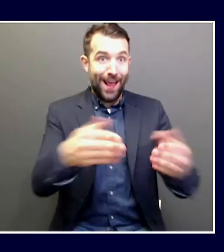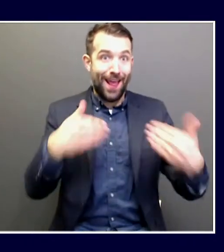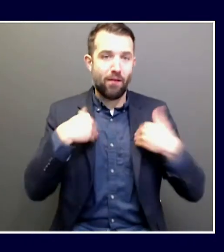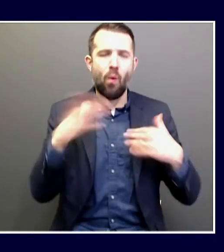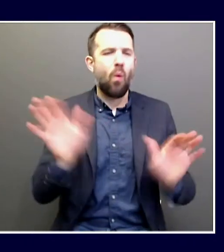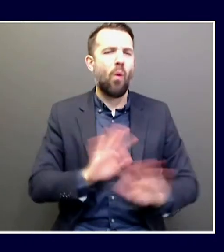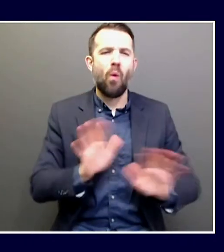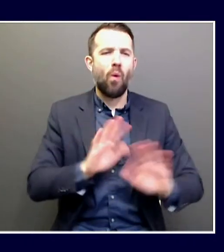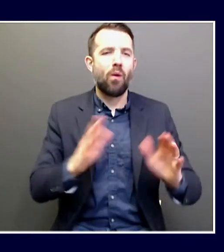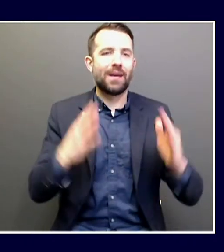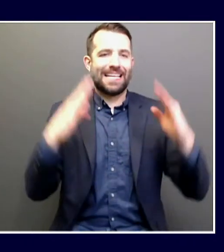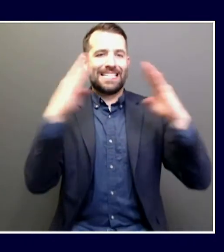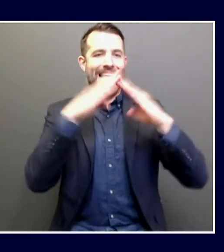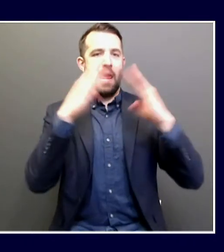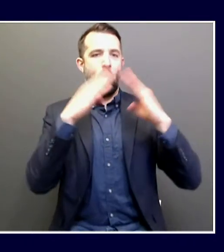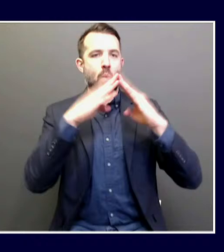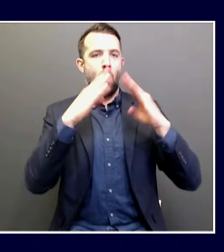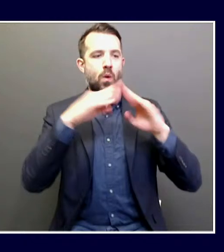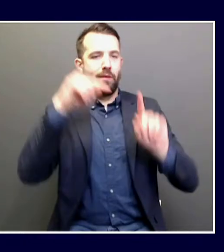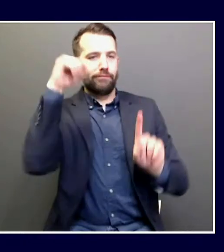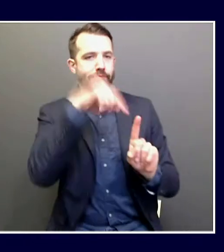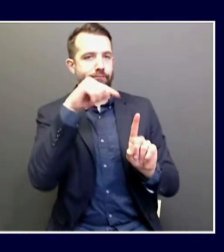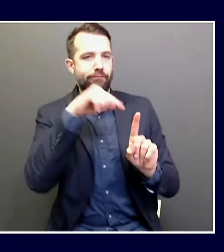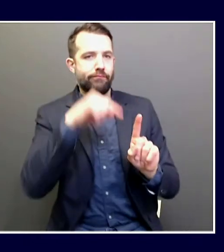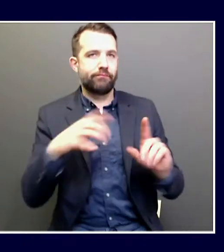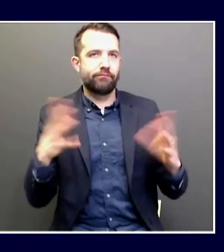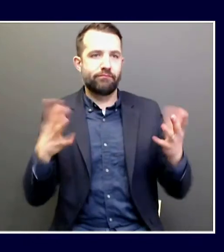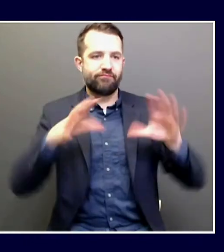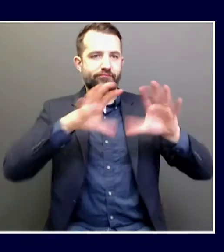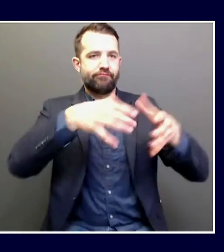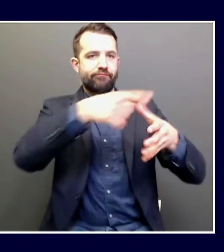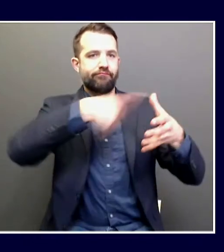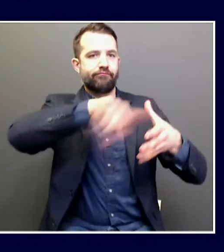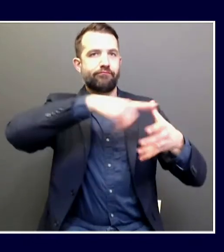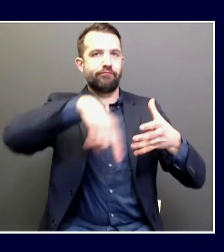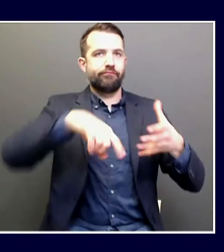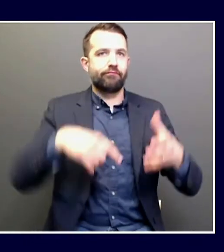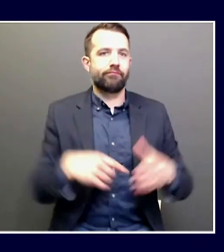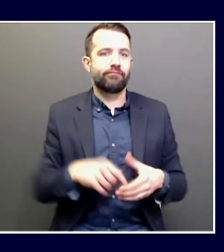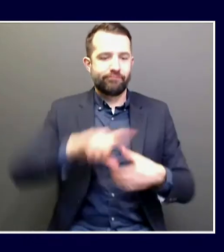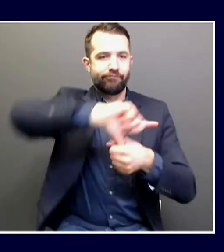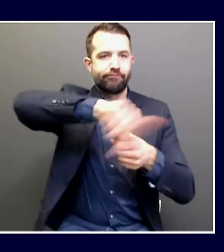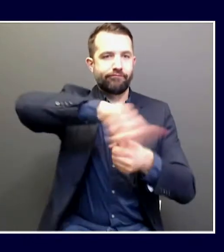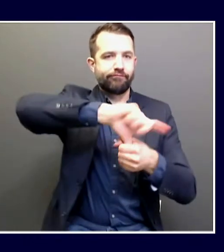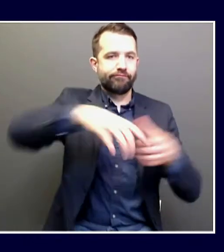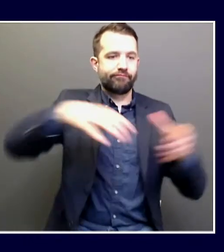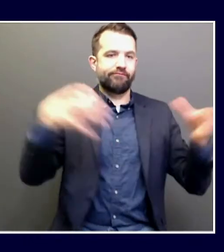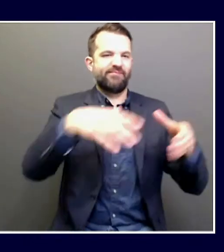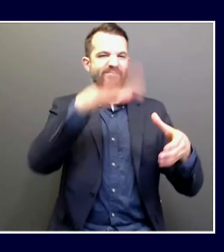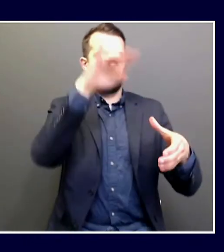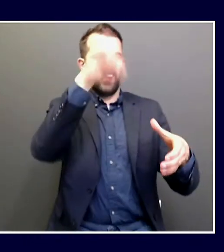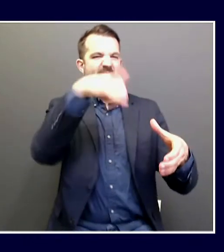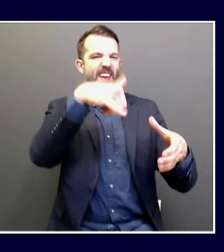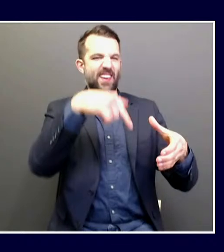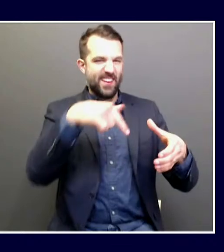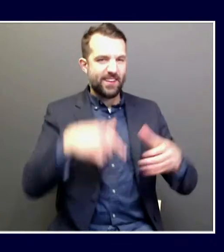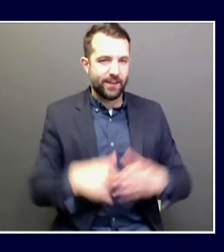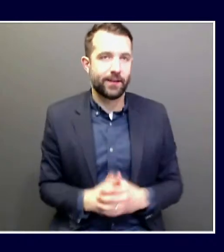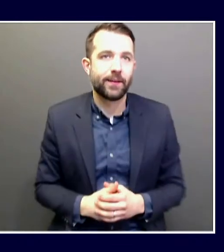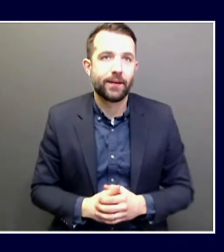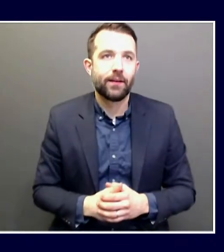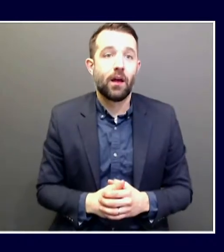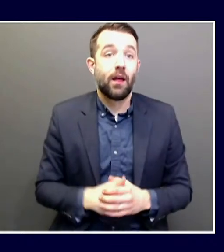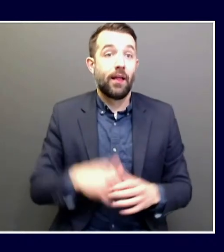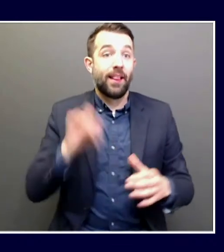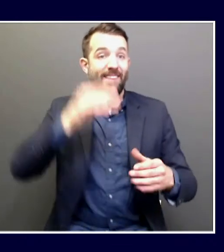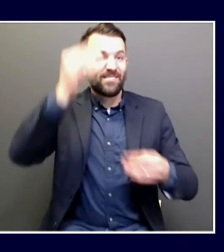level. Now, the big question on the table is, what do we do with these data? Well, wastewater testing provides us